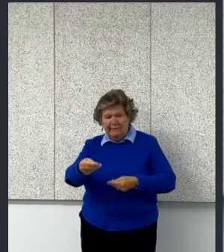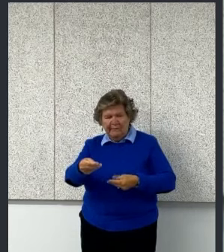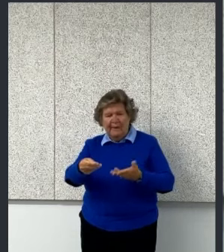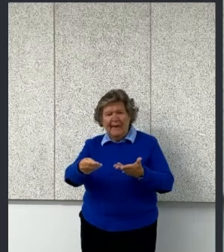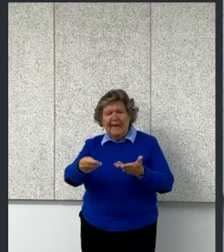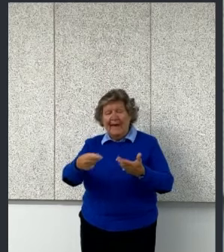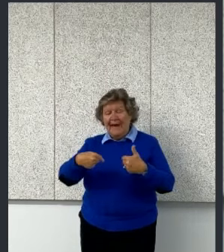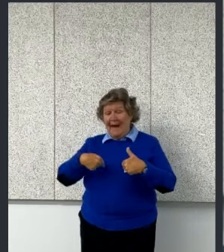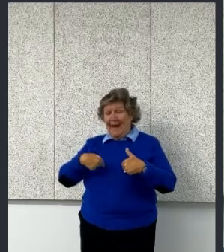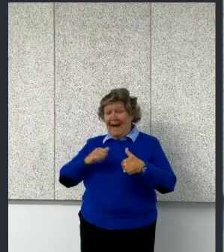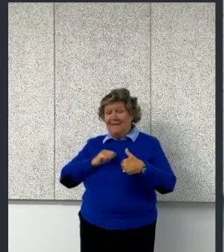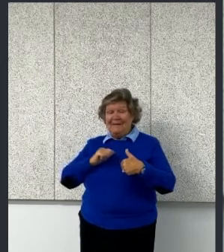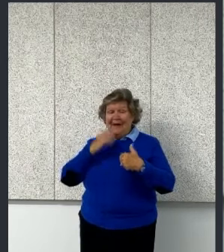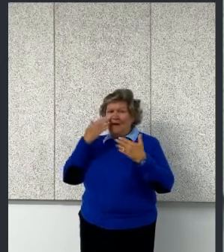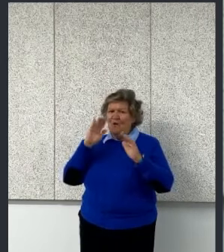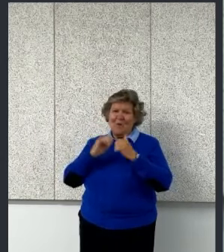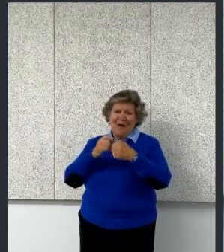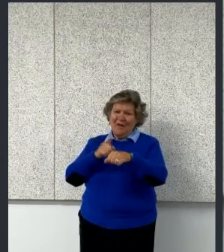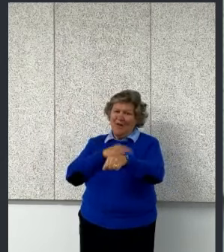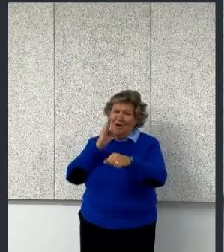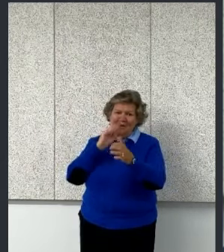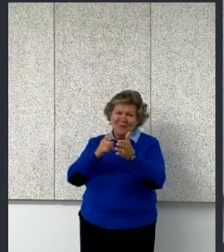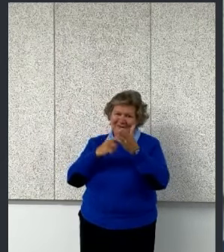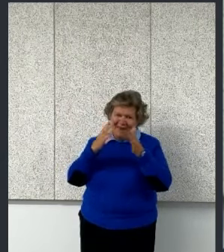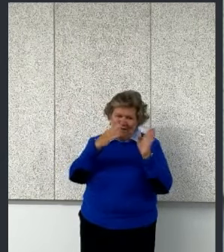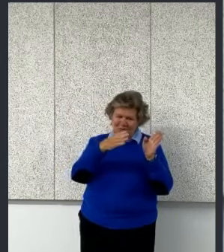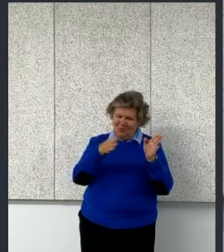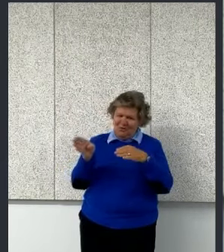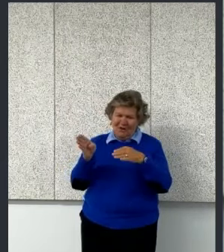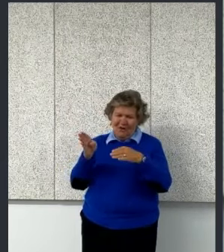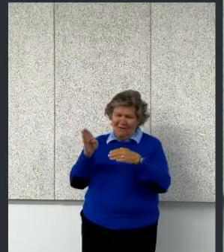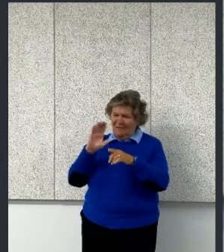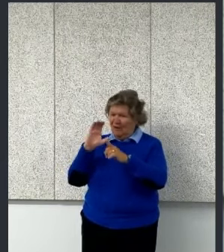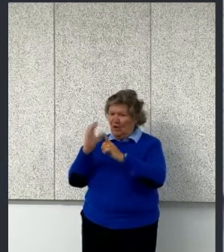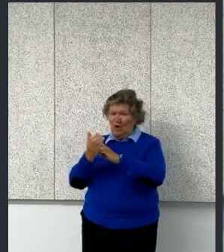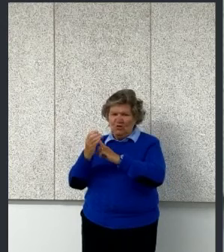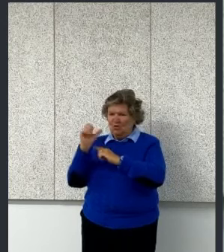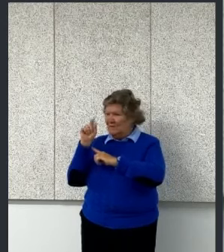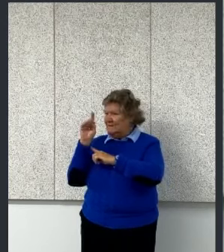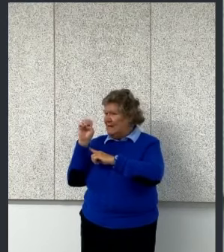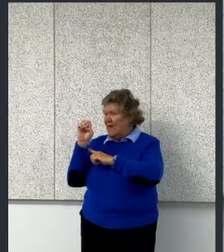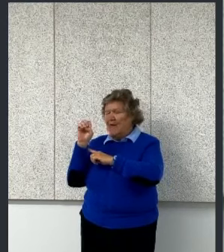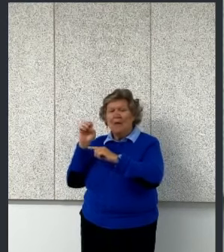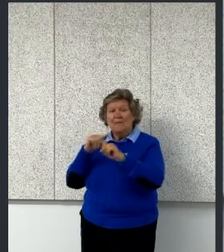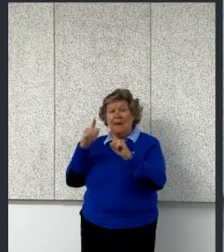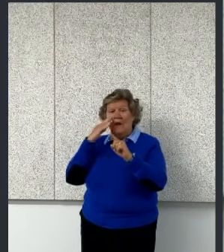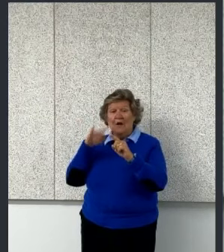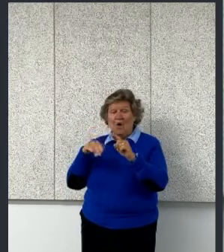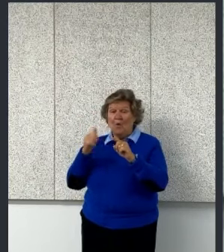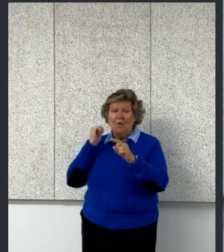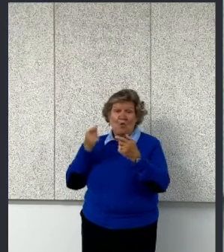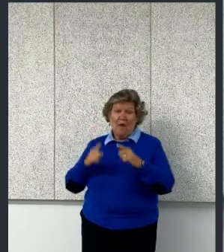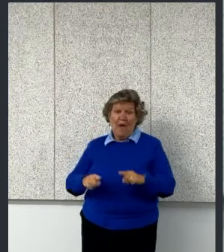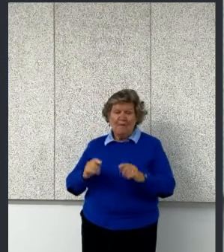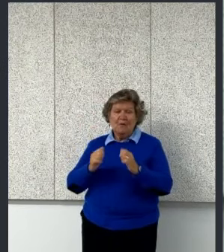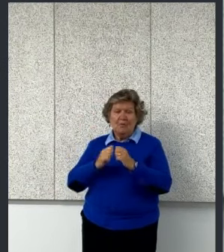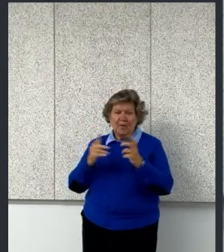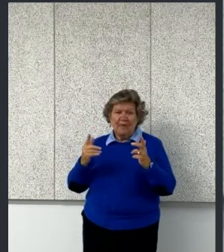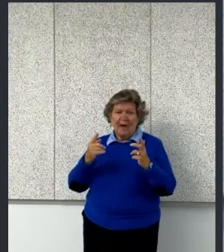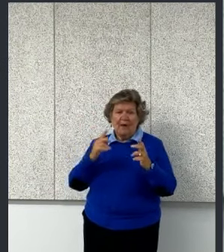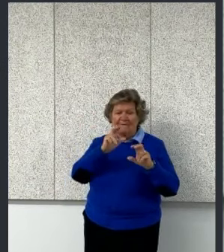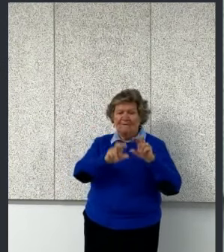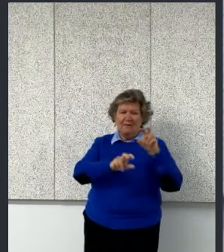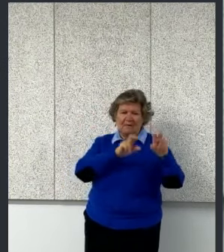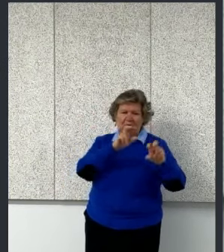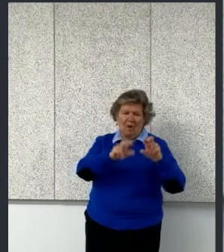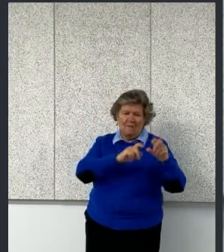I don't know how long it will take to shift the culture wholesale, but I know it doesn't happen without philanthropic support